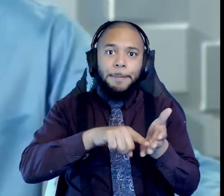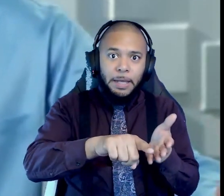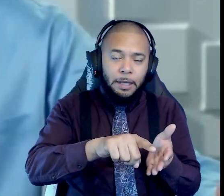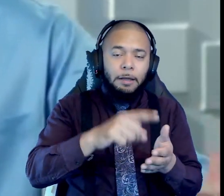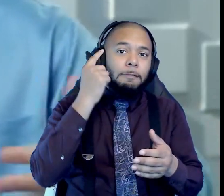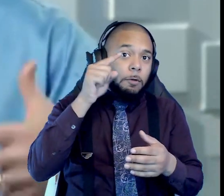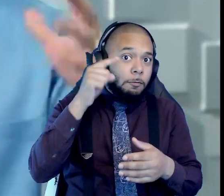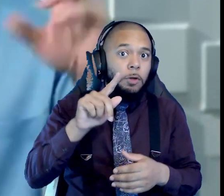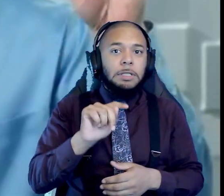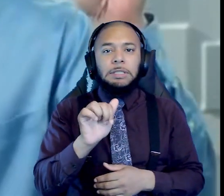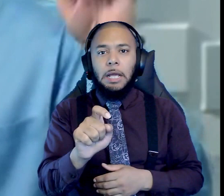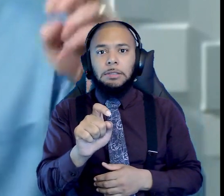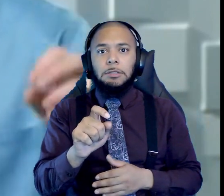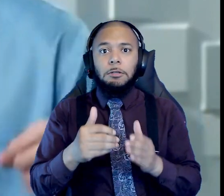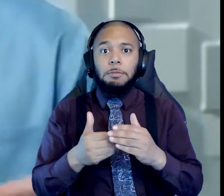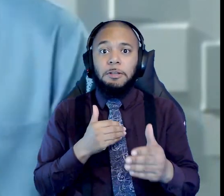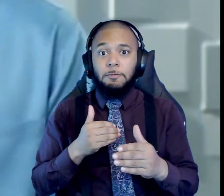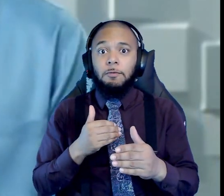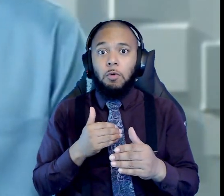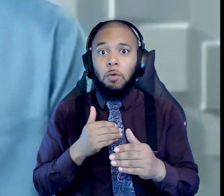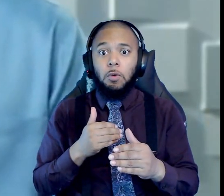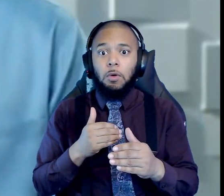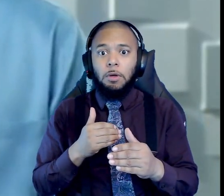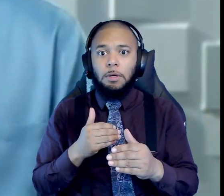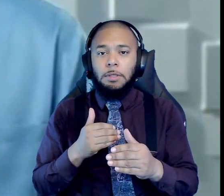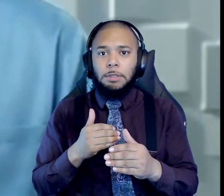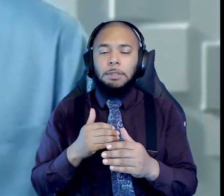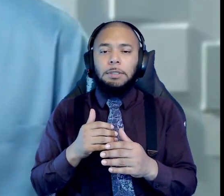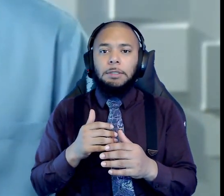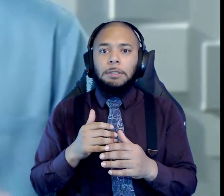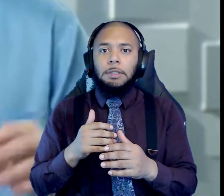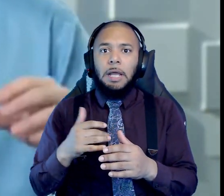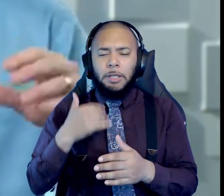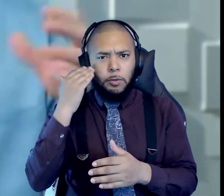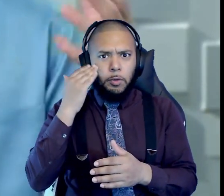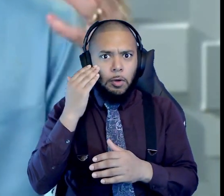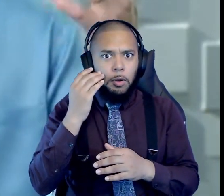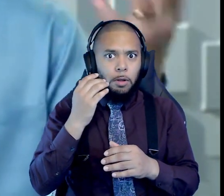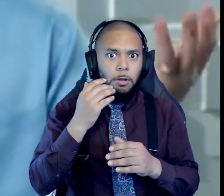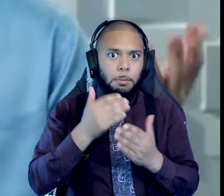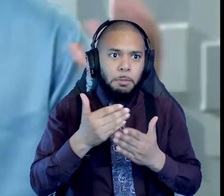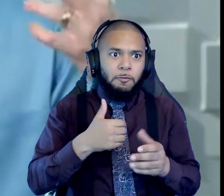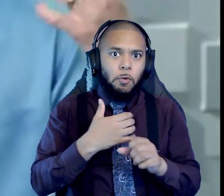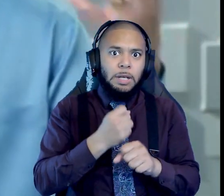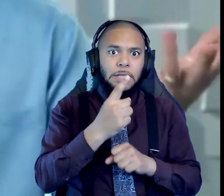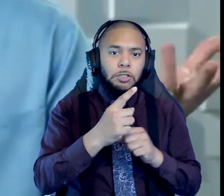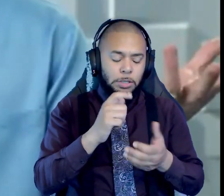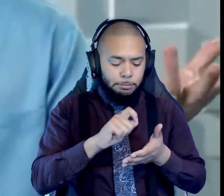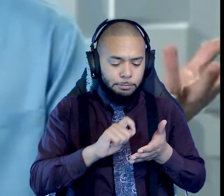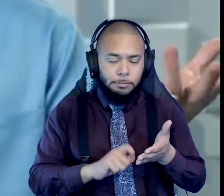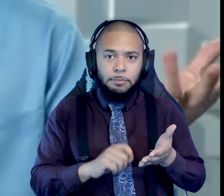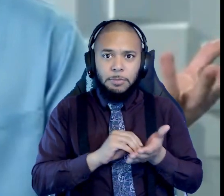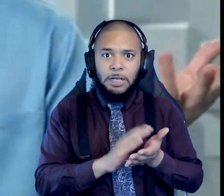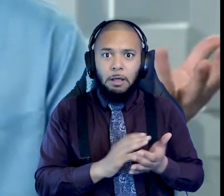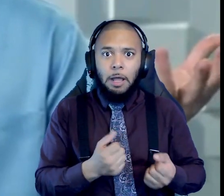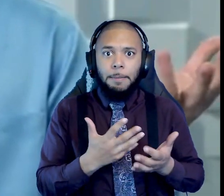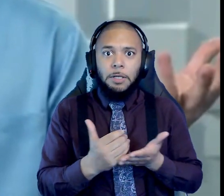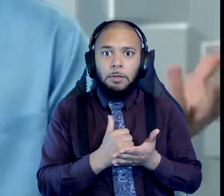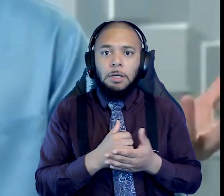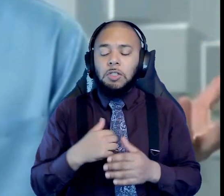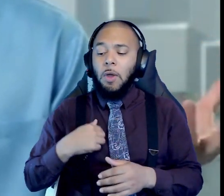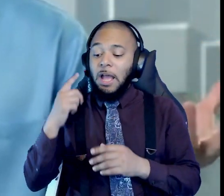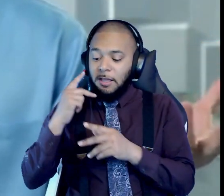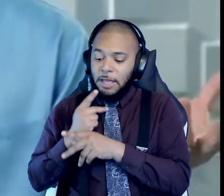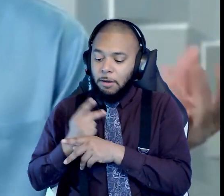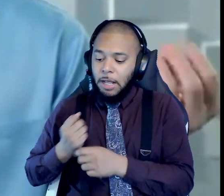year even before tax time rolls around and I'm filling out my tax return I can start saying okay how much money is being held back in